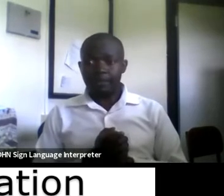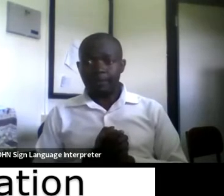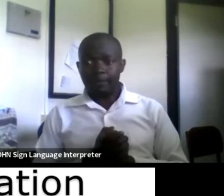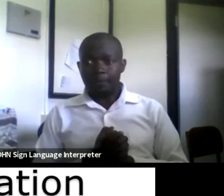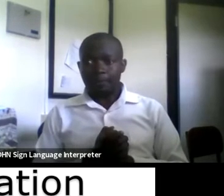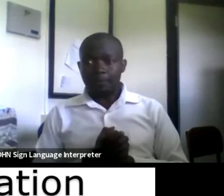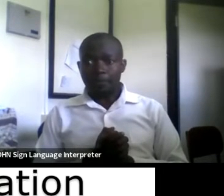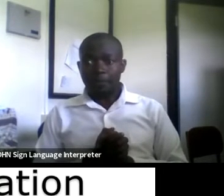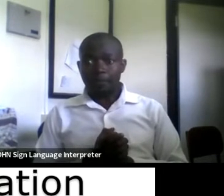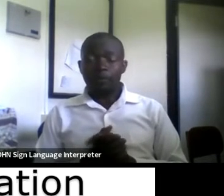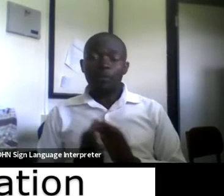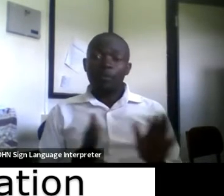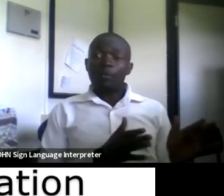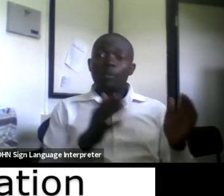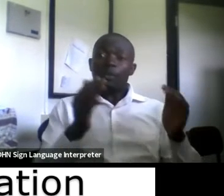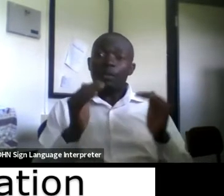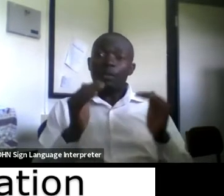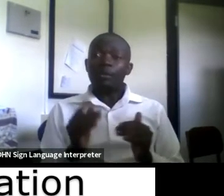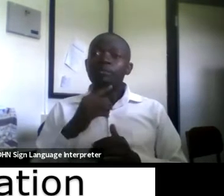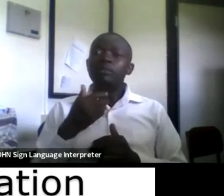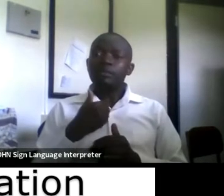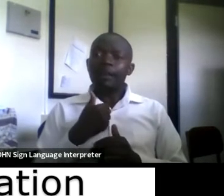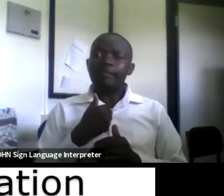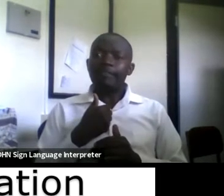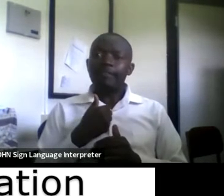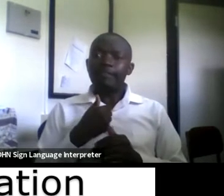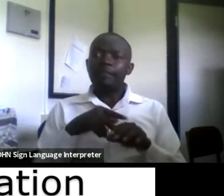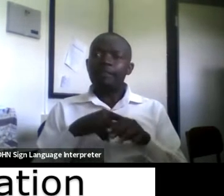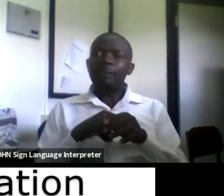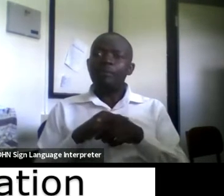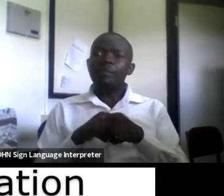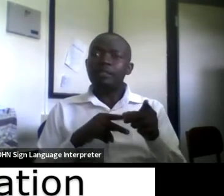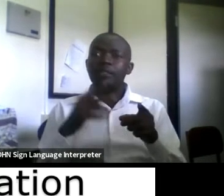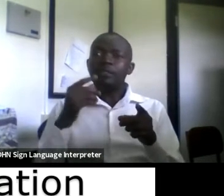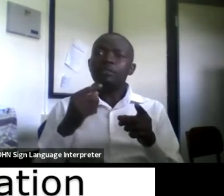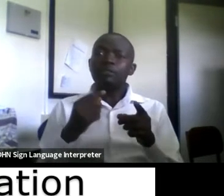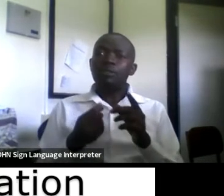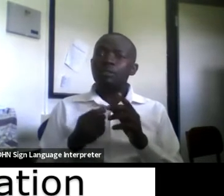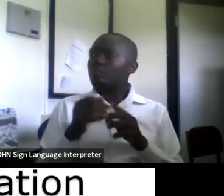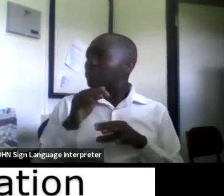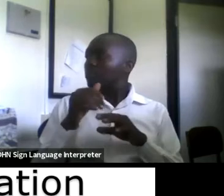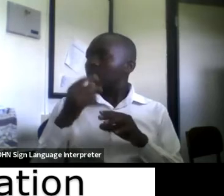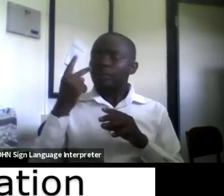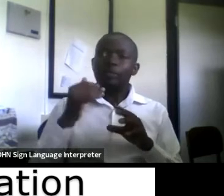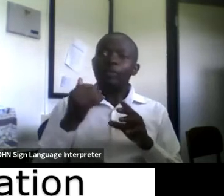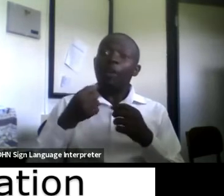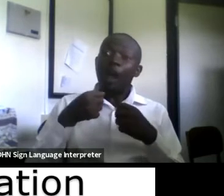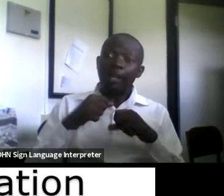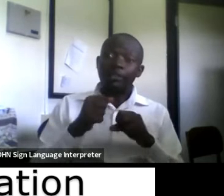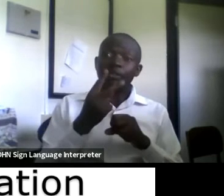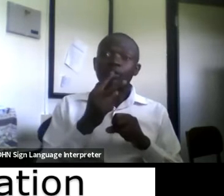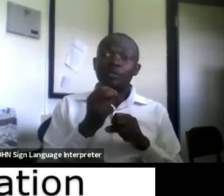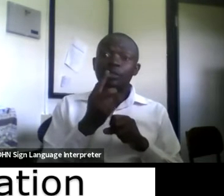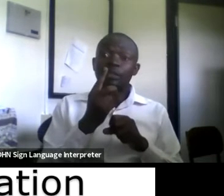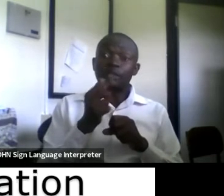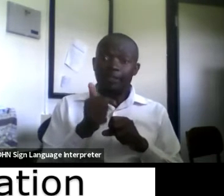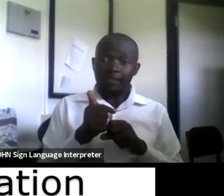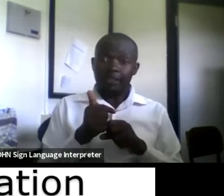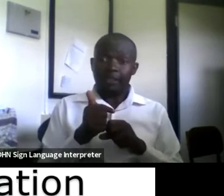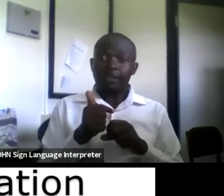We then have the Rehabilitation 2030 call for action, which came up in 2017. I'll take you through the